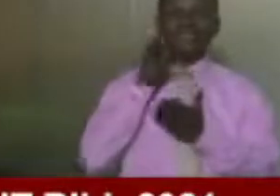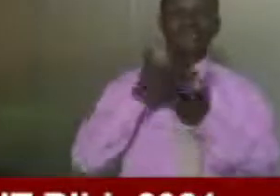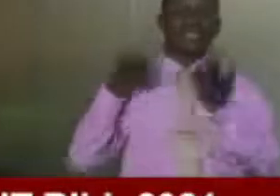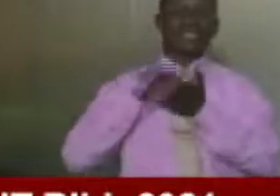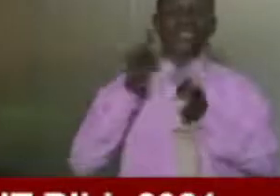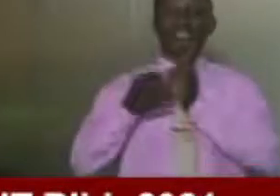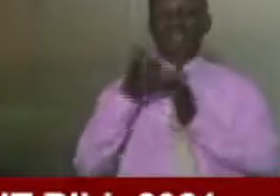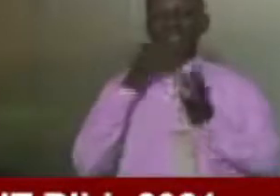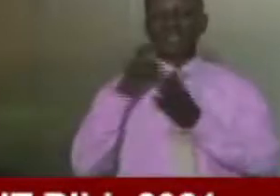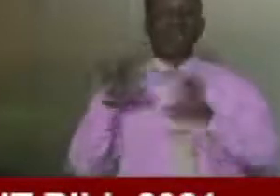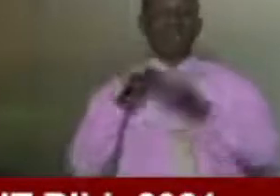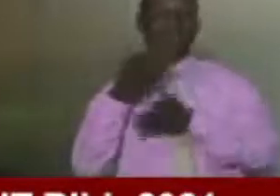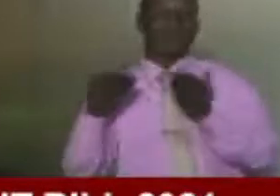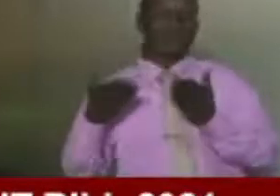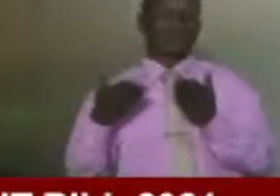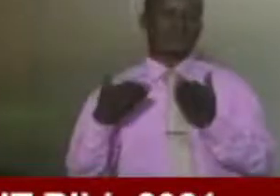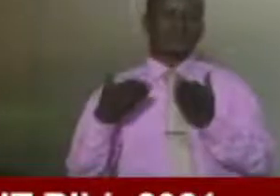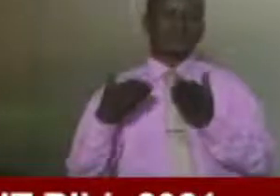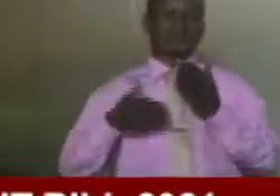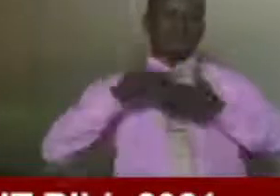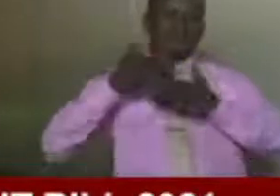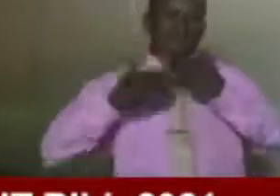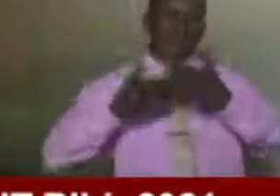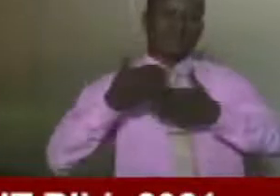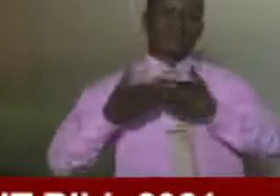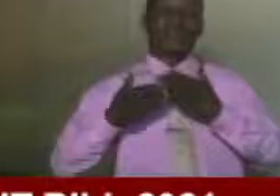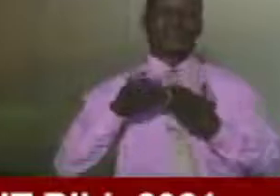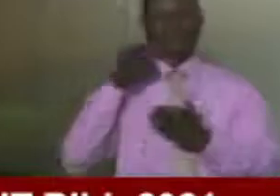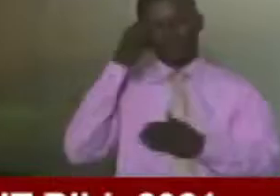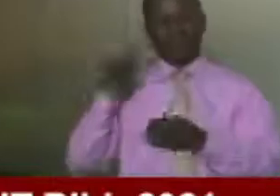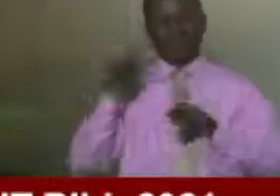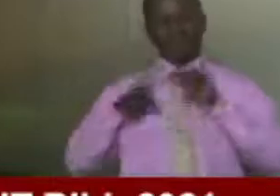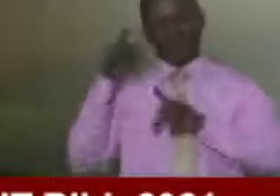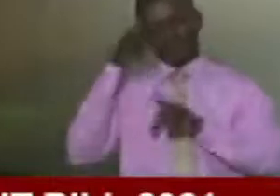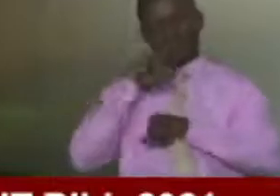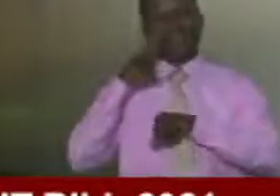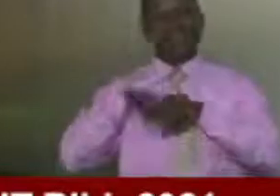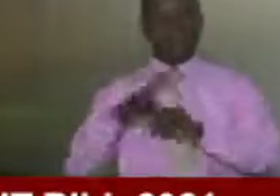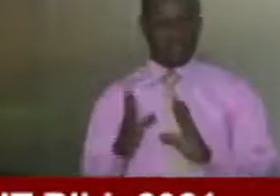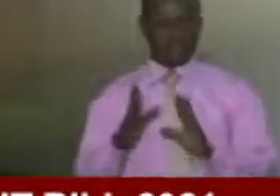interested in progress for the people and for the nation, and are not